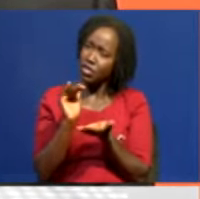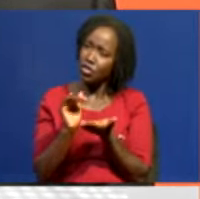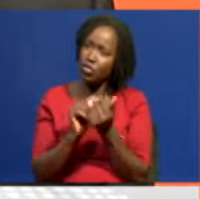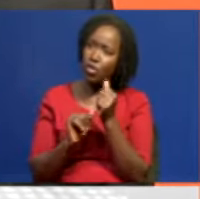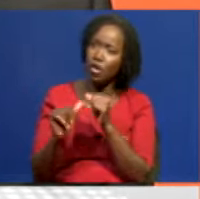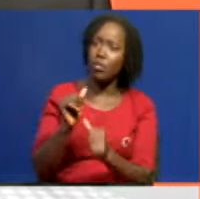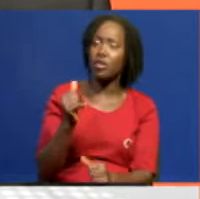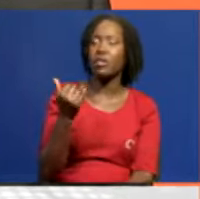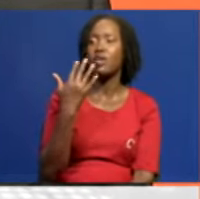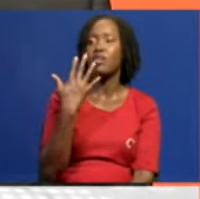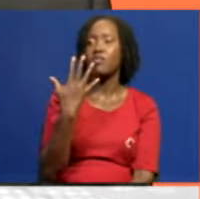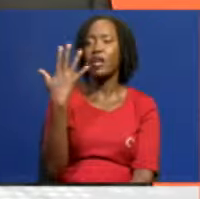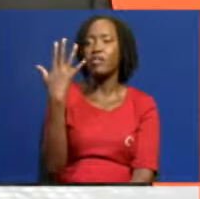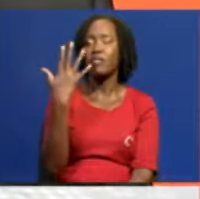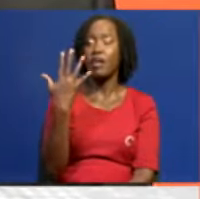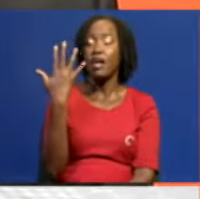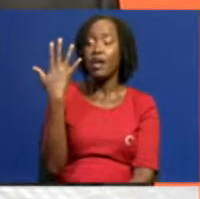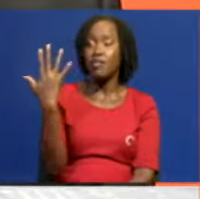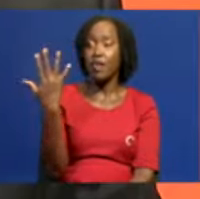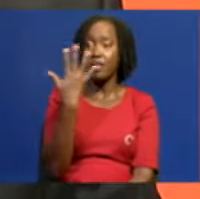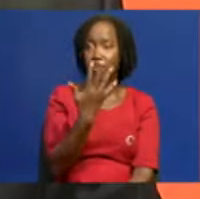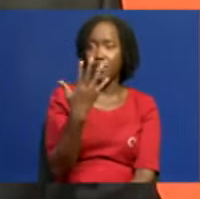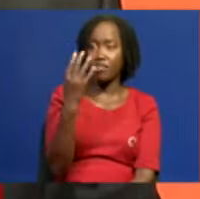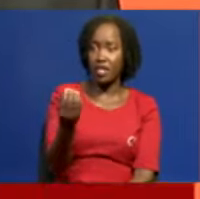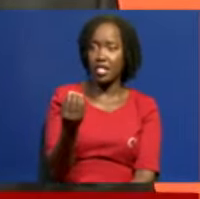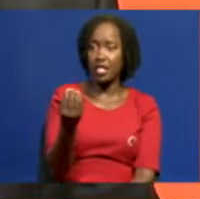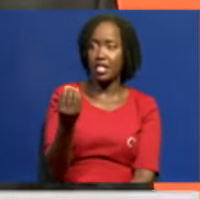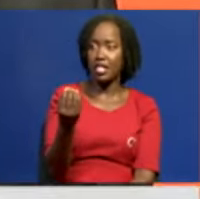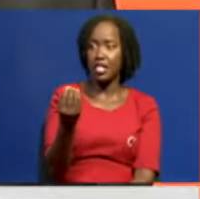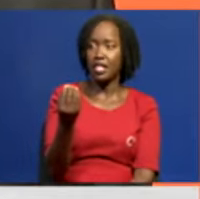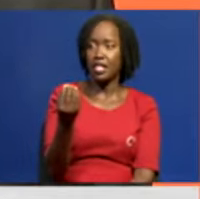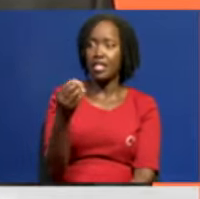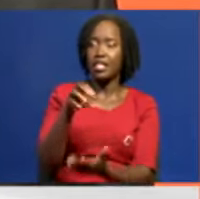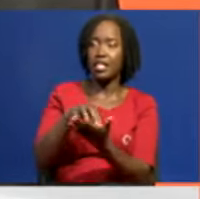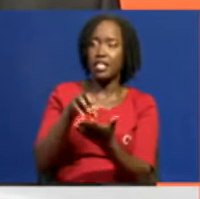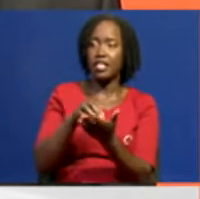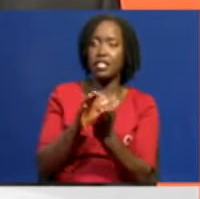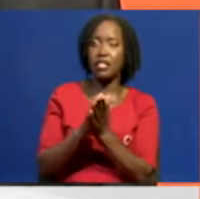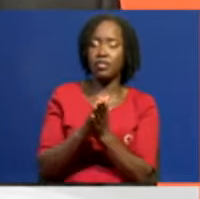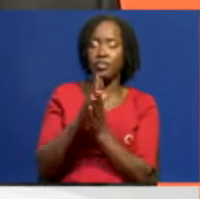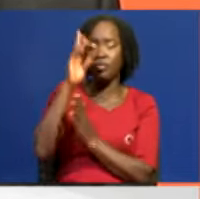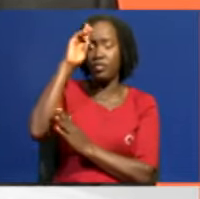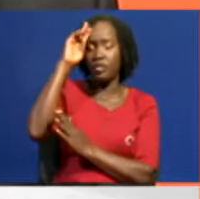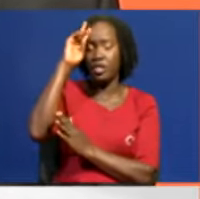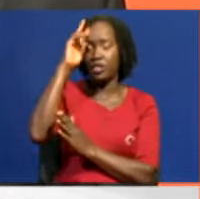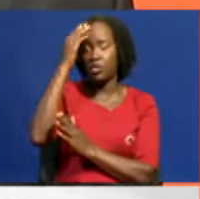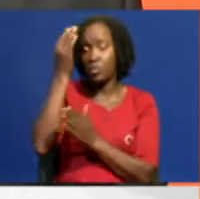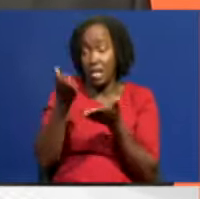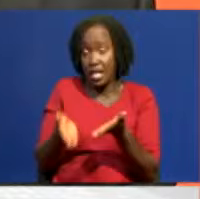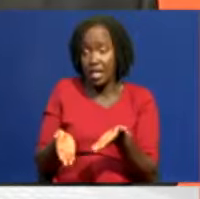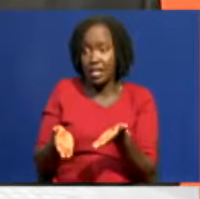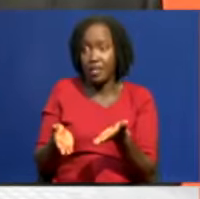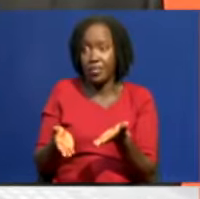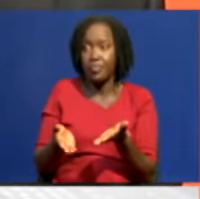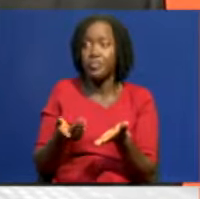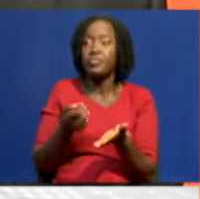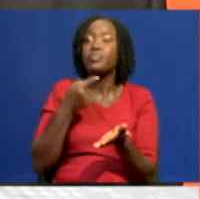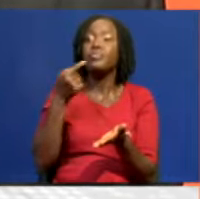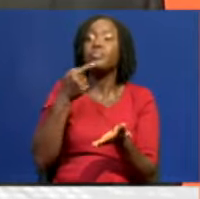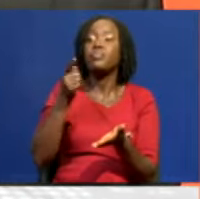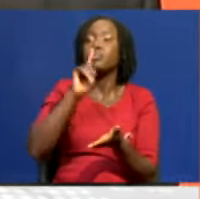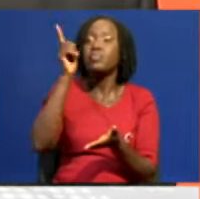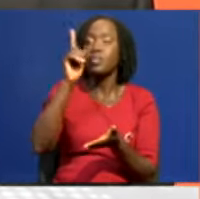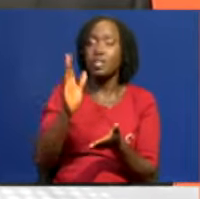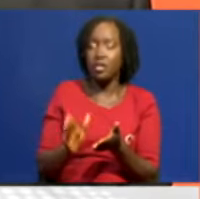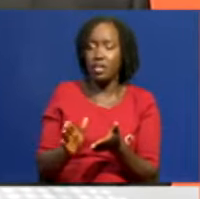about 550 cases. And one of the reasons we are here is to tell the people of